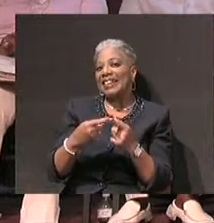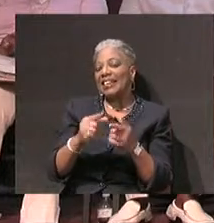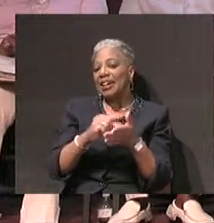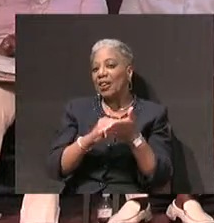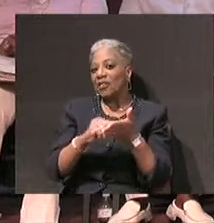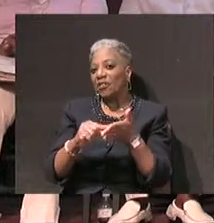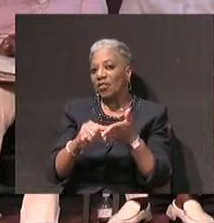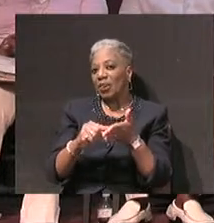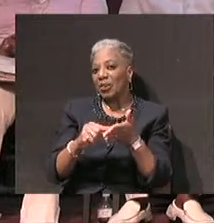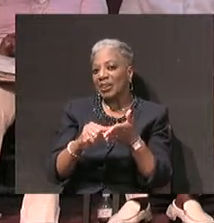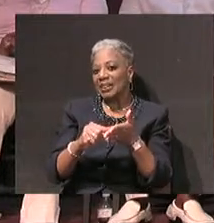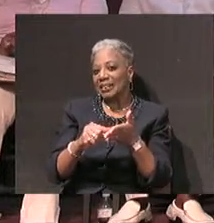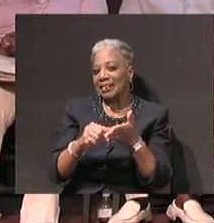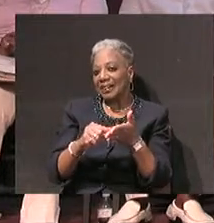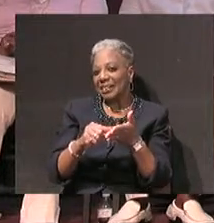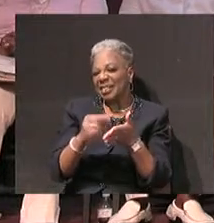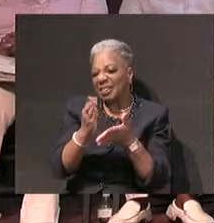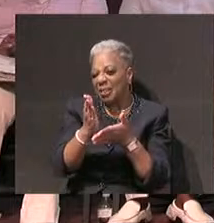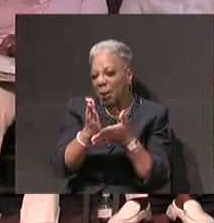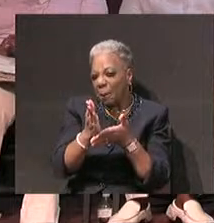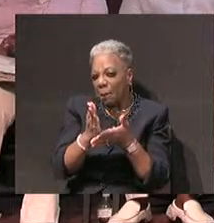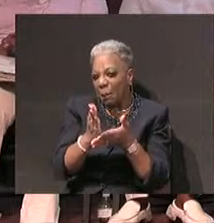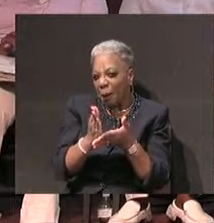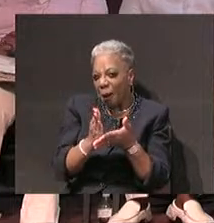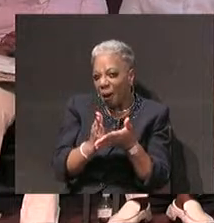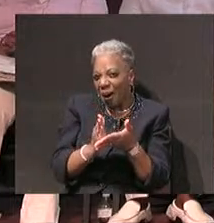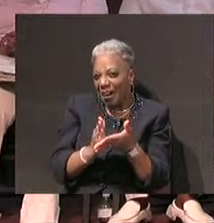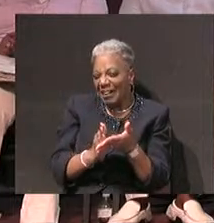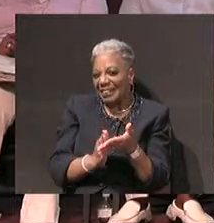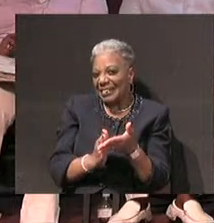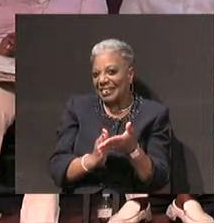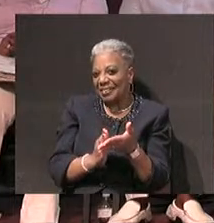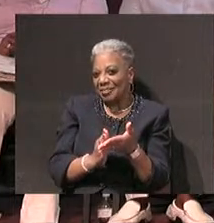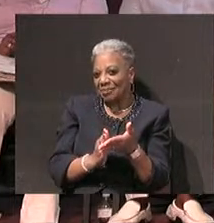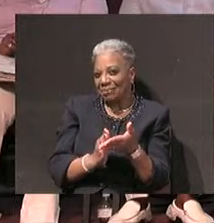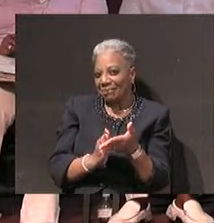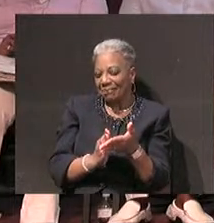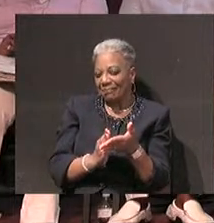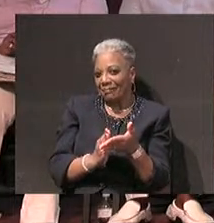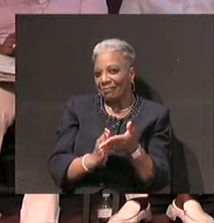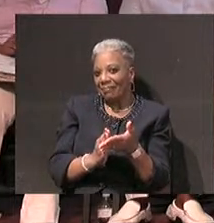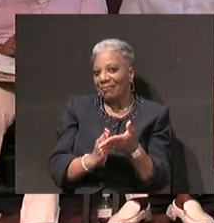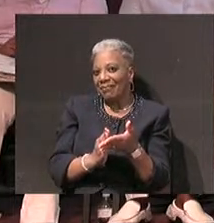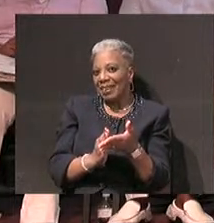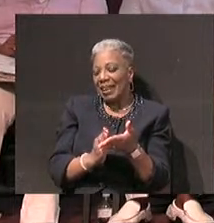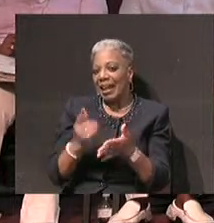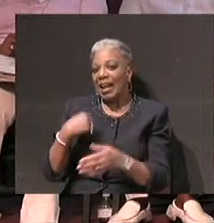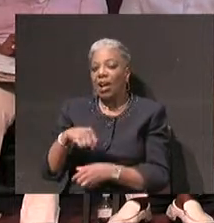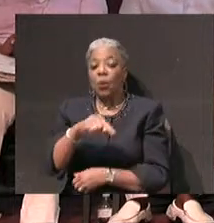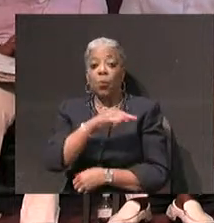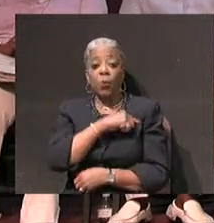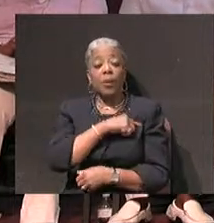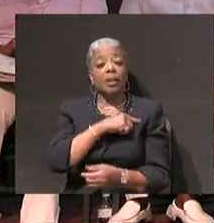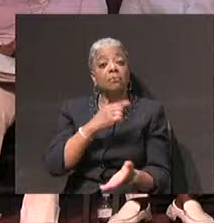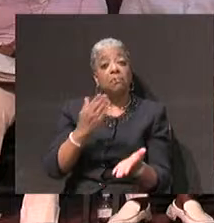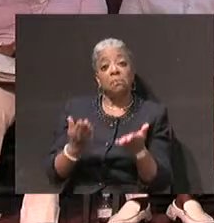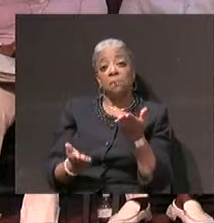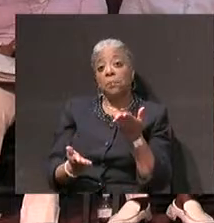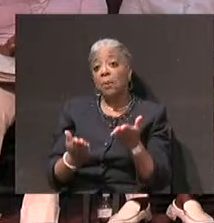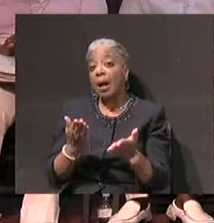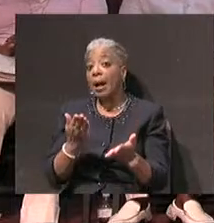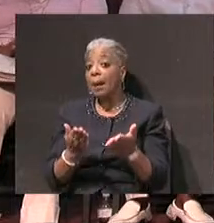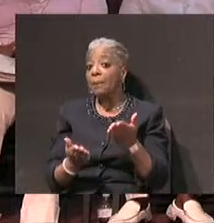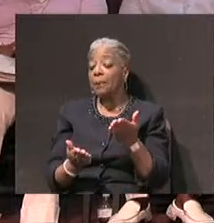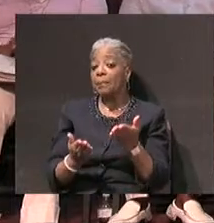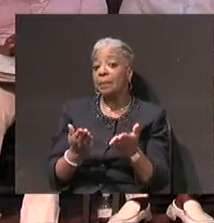it." And that's probably the ratio that we live, probably the